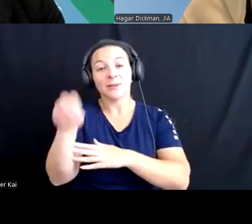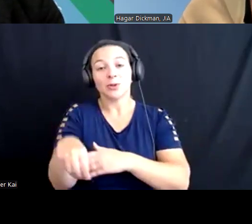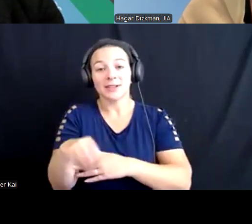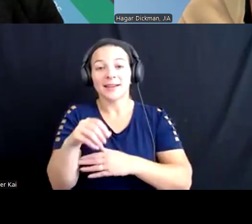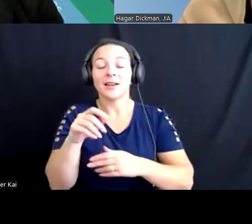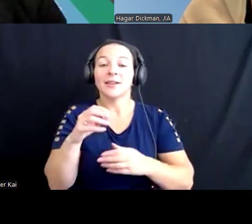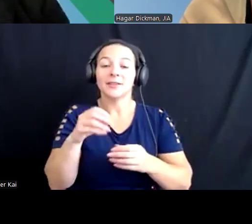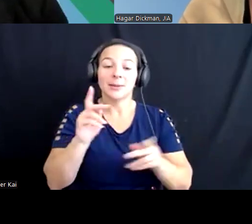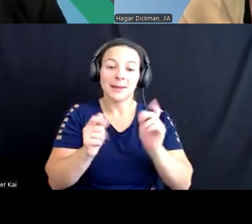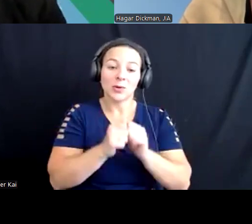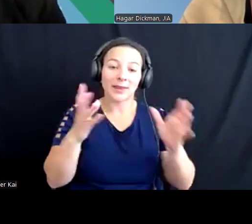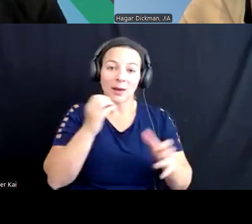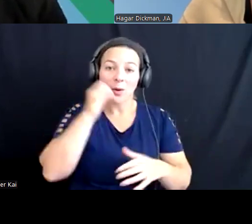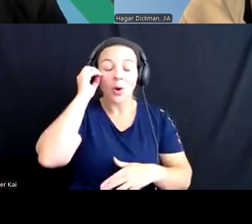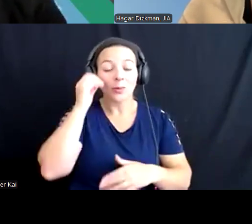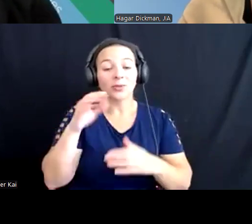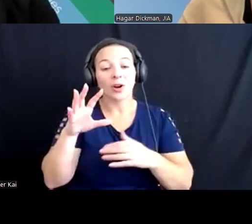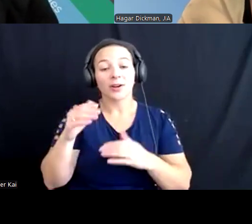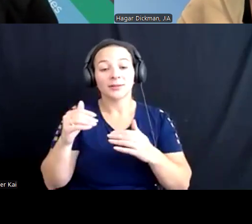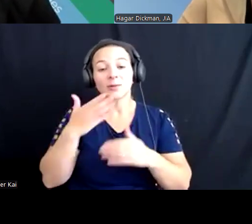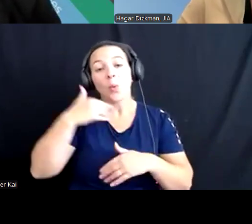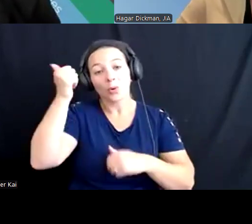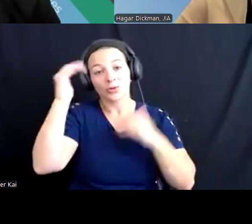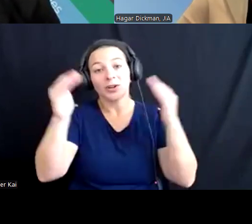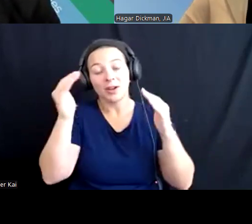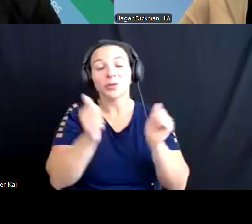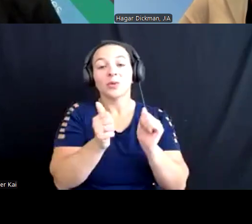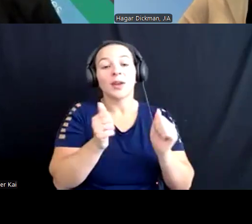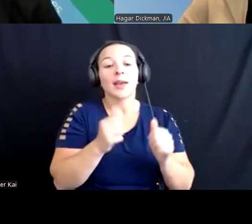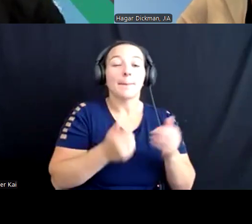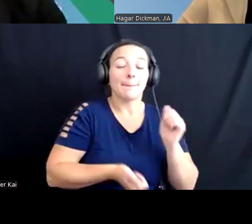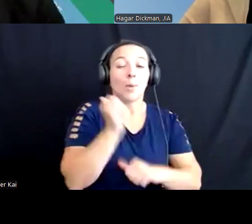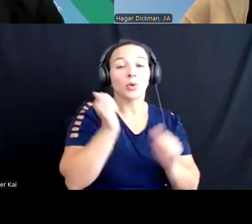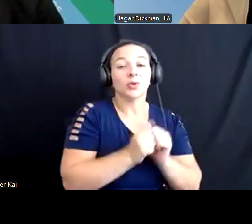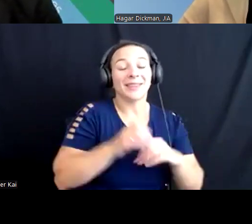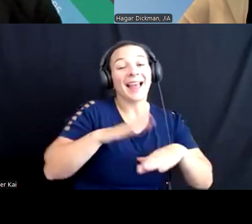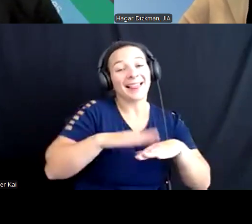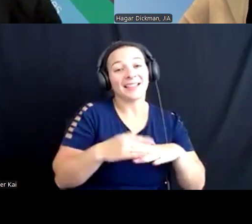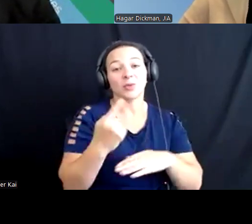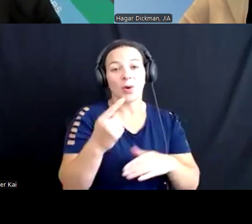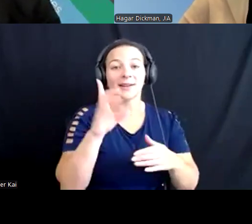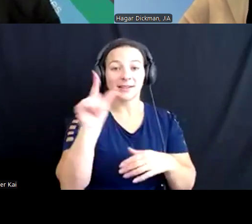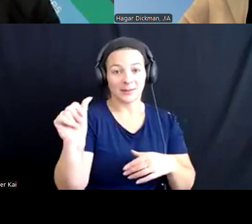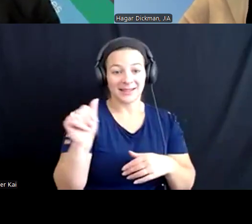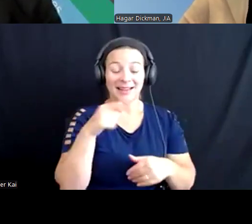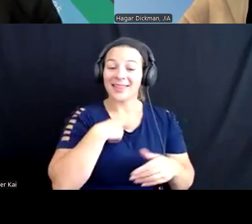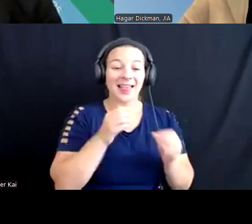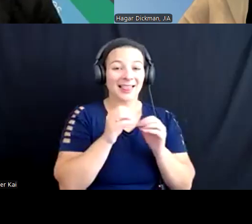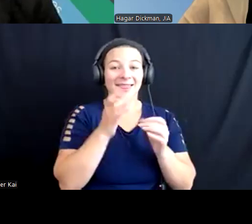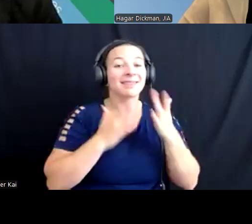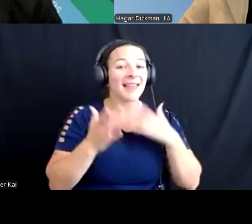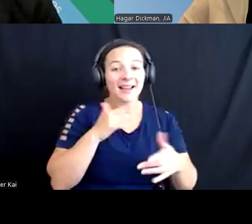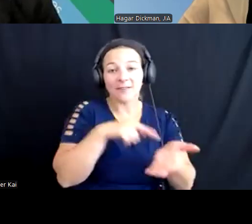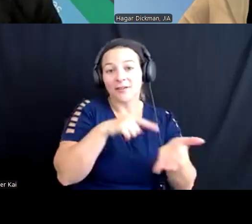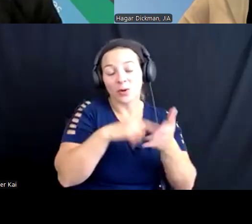population, the majority of whom have at least one disability. Of course, this lack of affordable housing, and